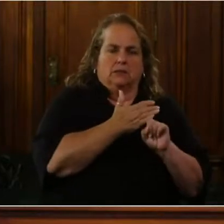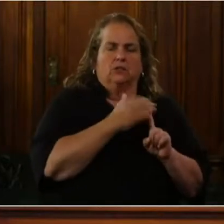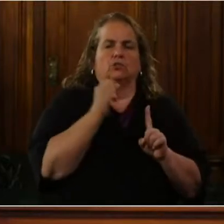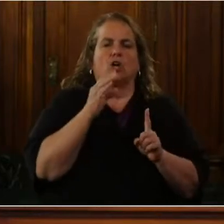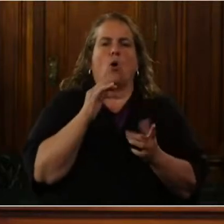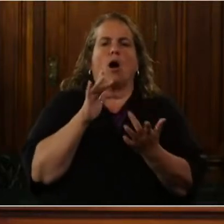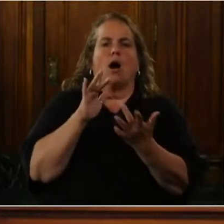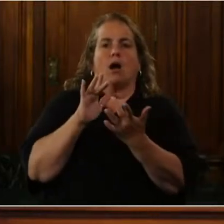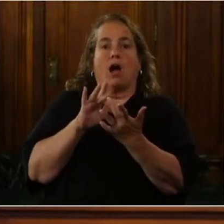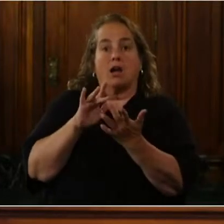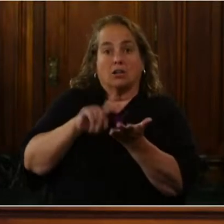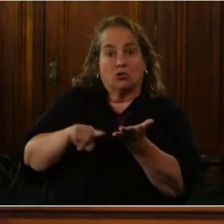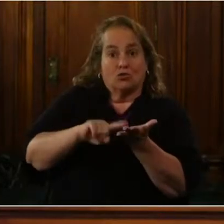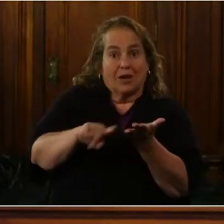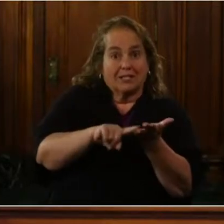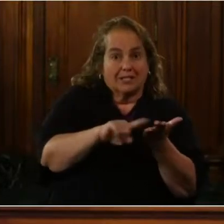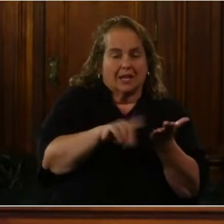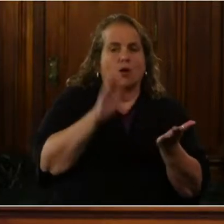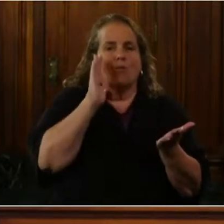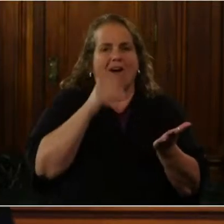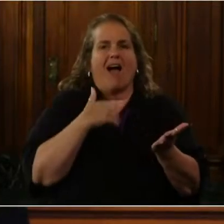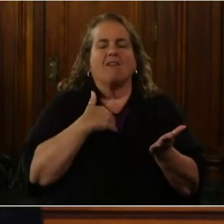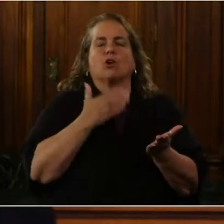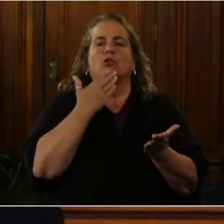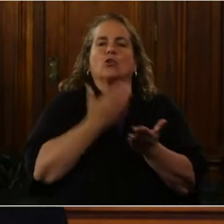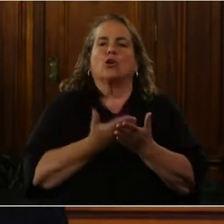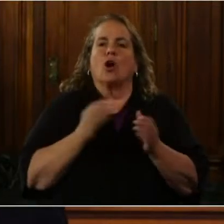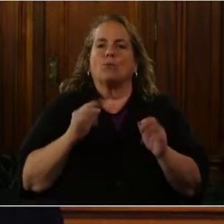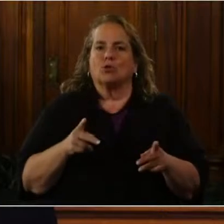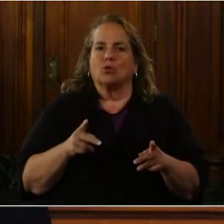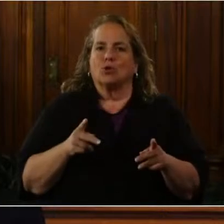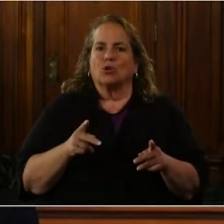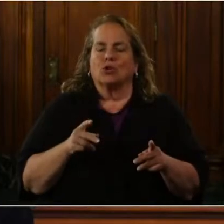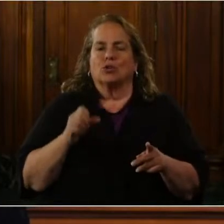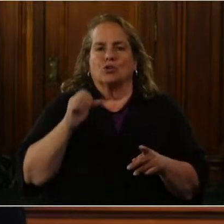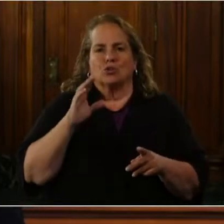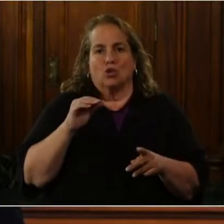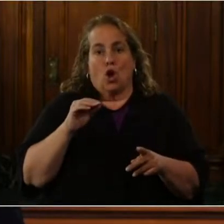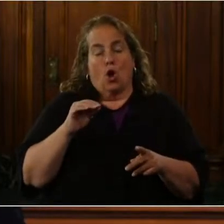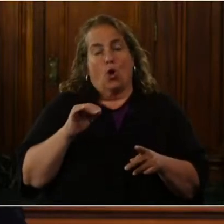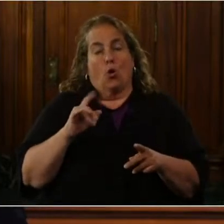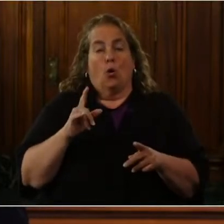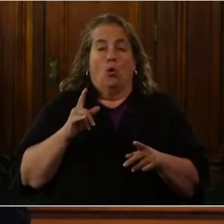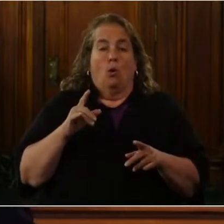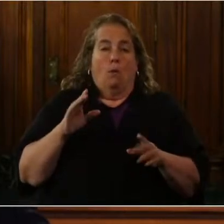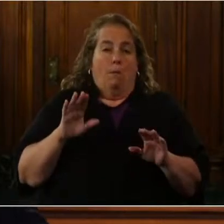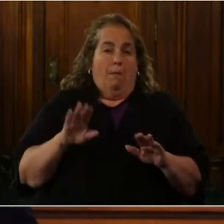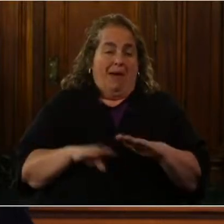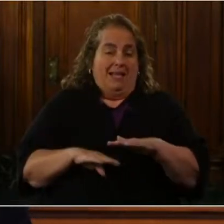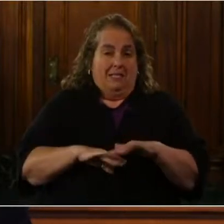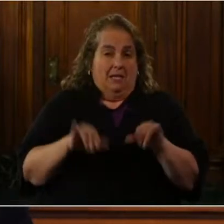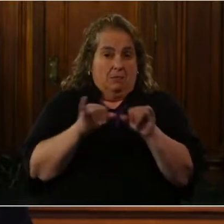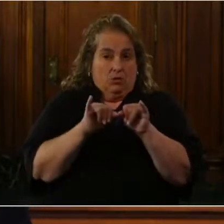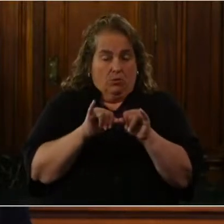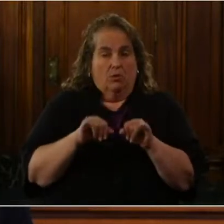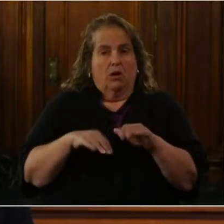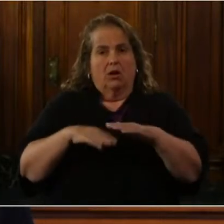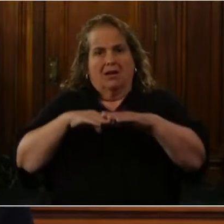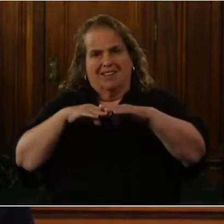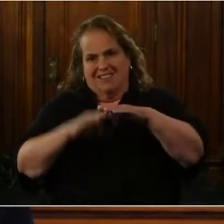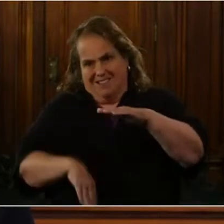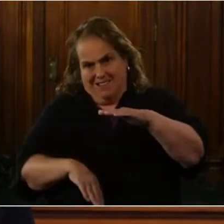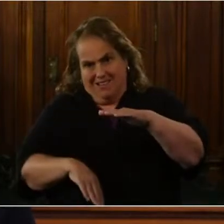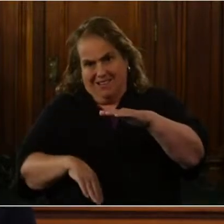successful. So a minimum yardstick would be to keep your positivity rate less than 10% now, but we're well beneath that. And